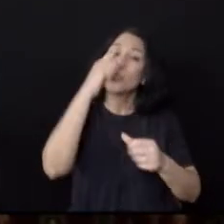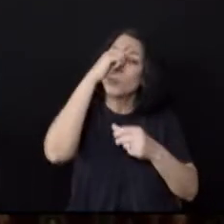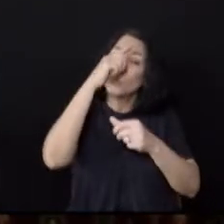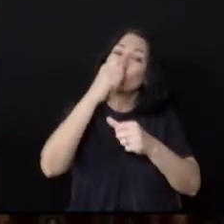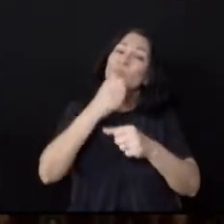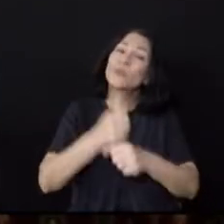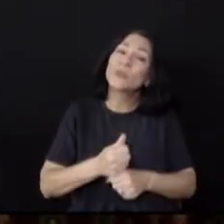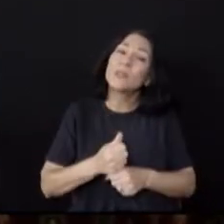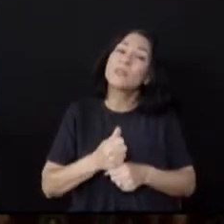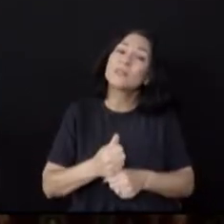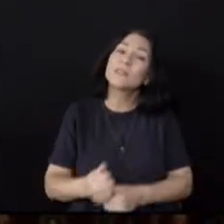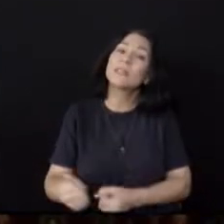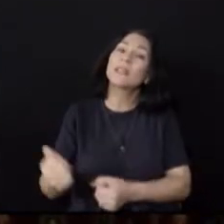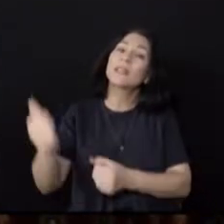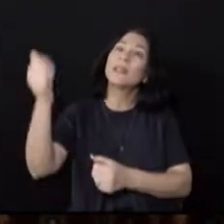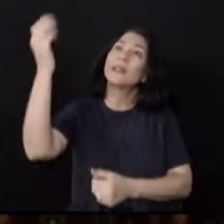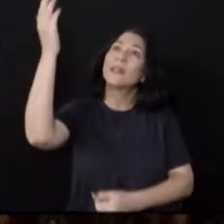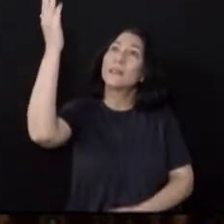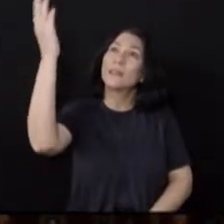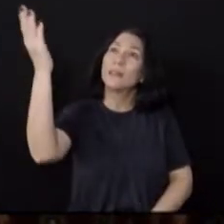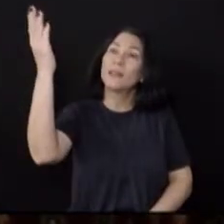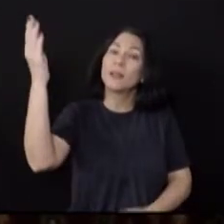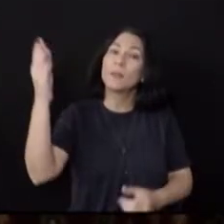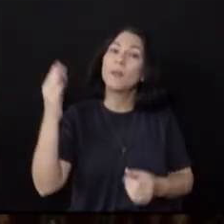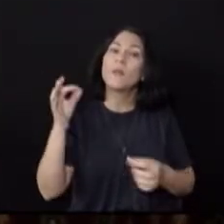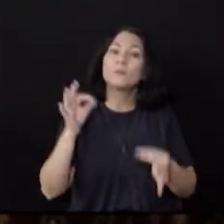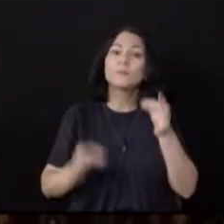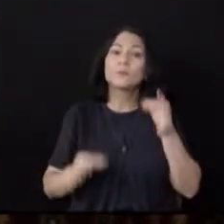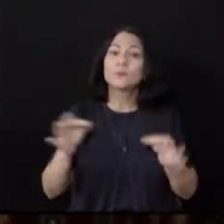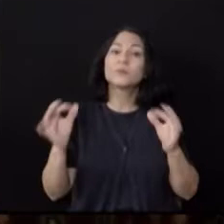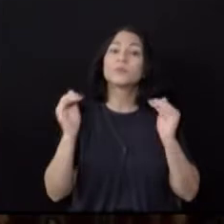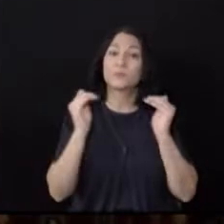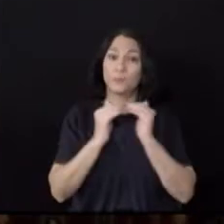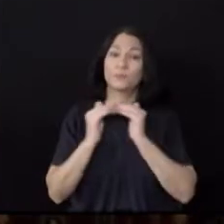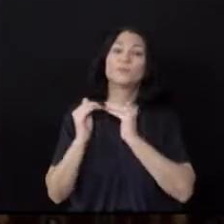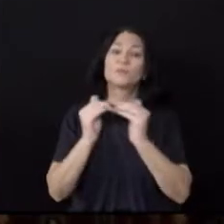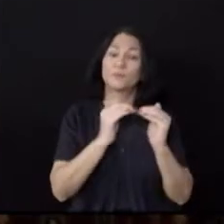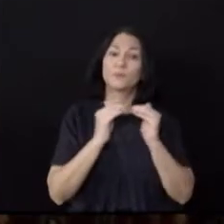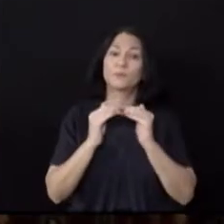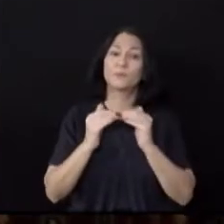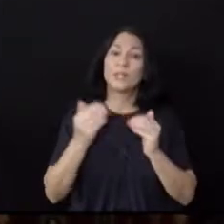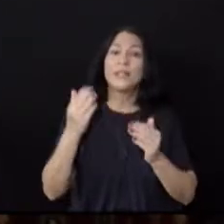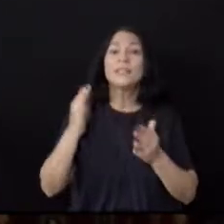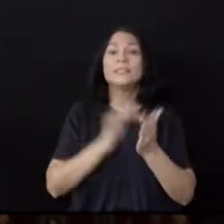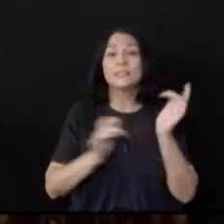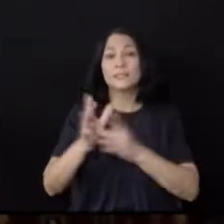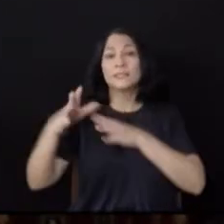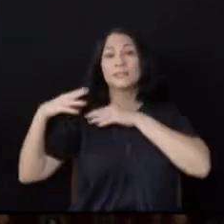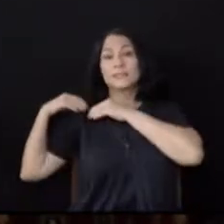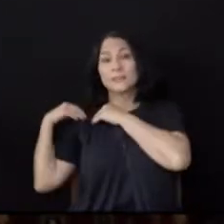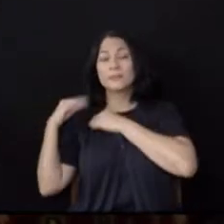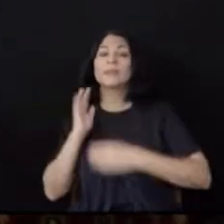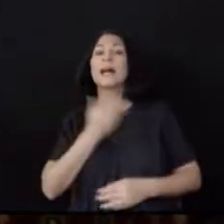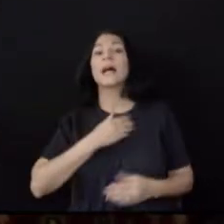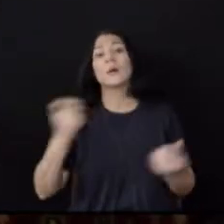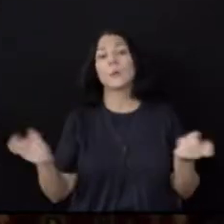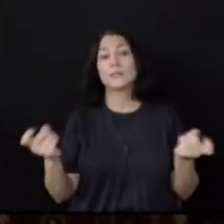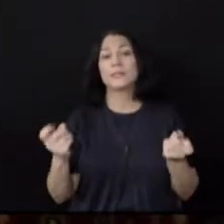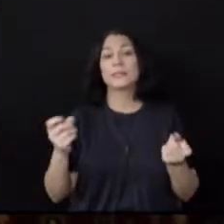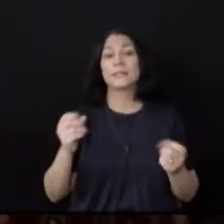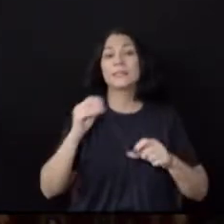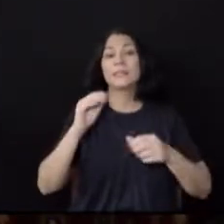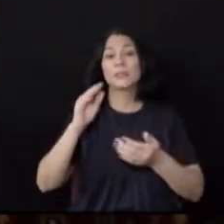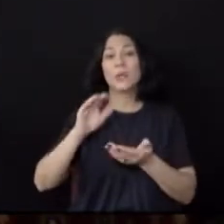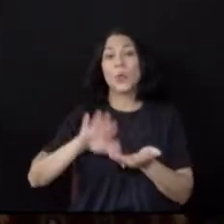himself to him who judges justly. He himself bore our sins in his body on the tree, that we